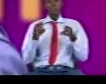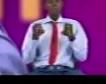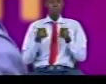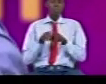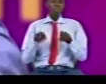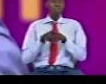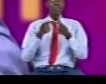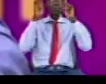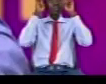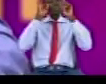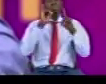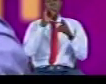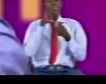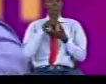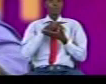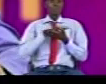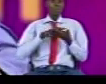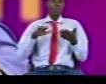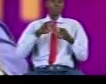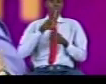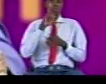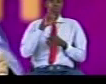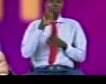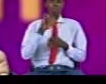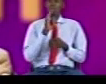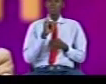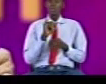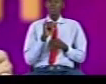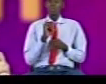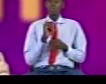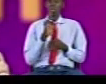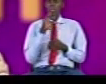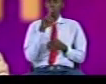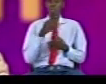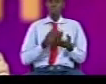To start with, are you born again?